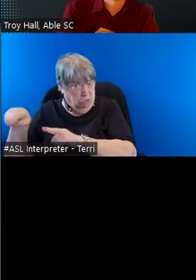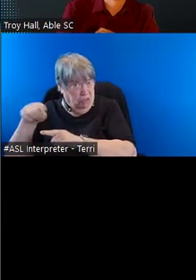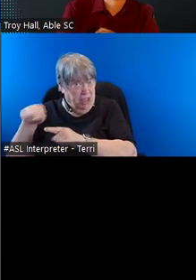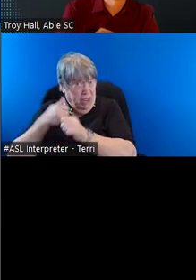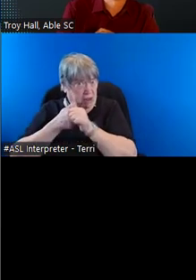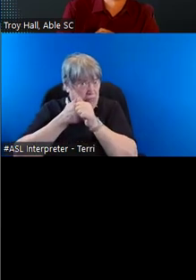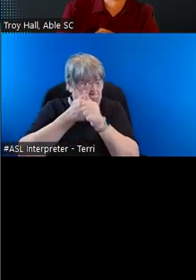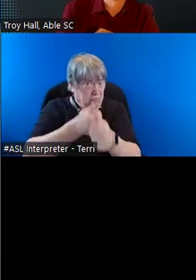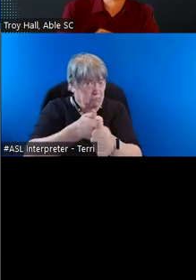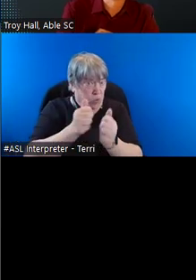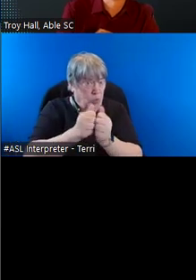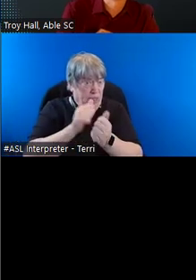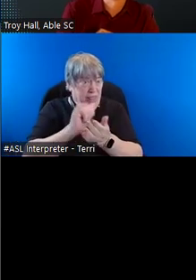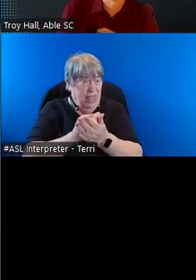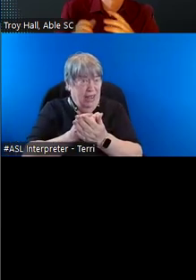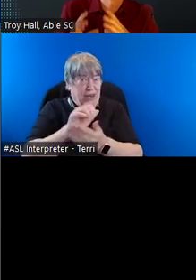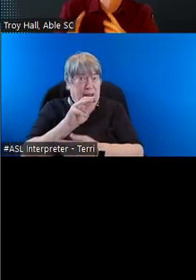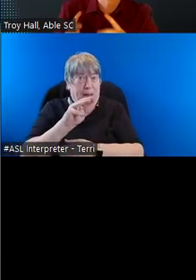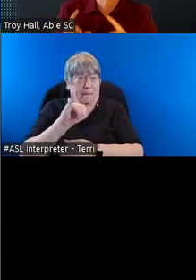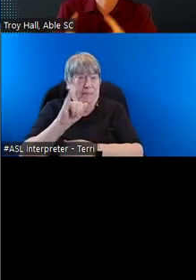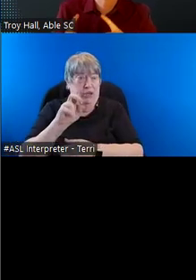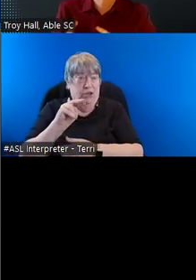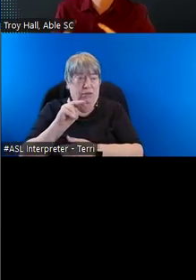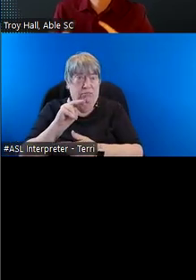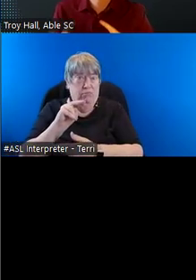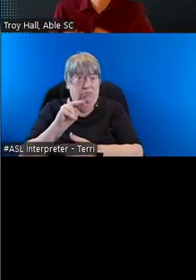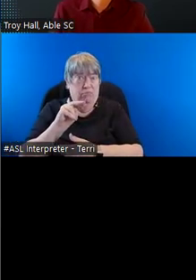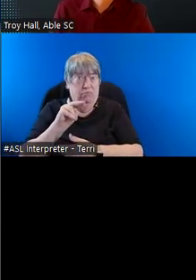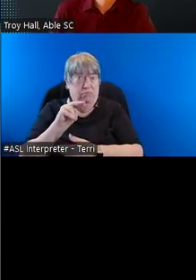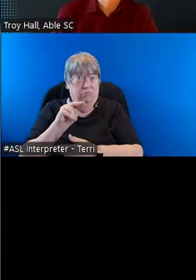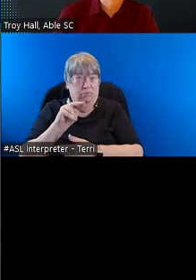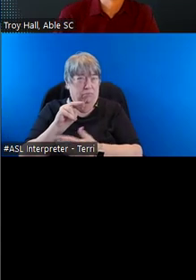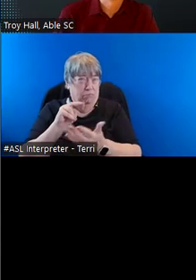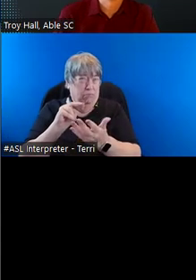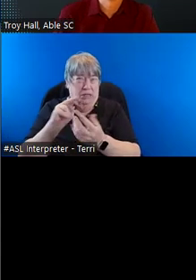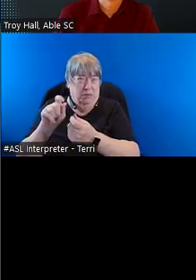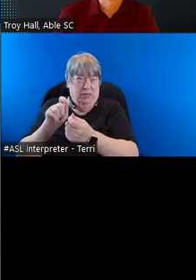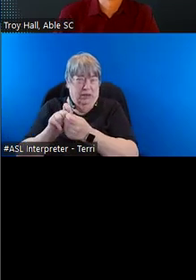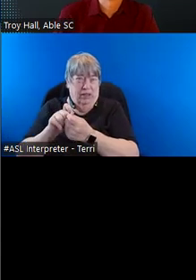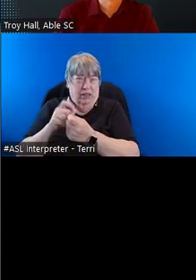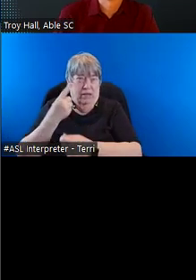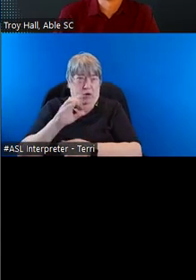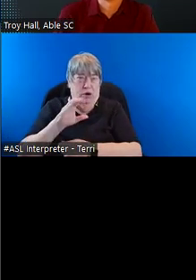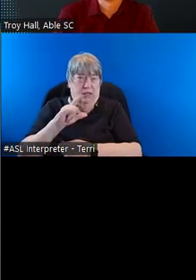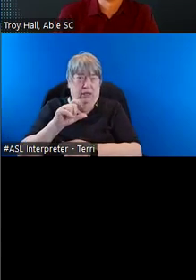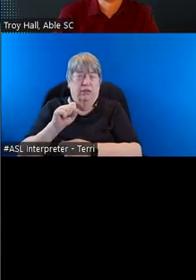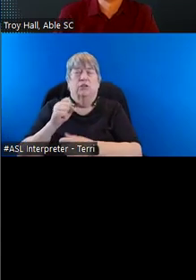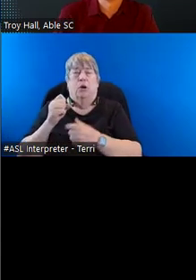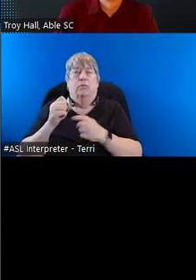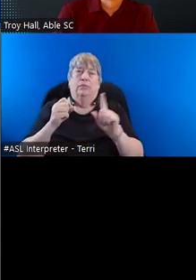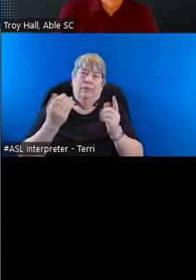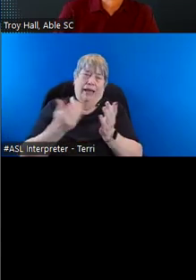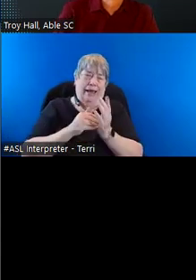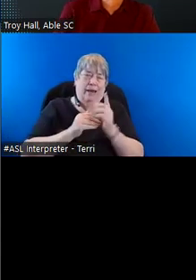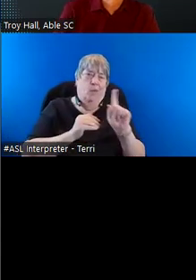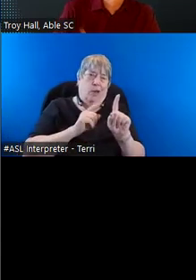with that mission? How unique do you think this mission is specifically to SILS? So like we'll keep a scale of 1 to 5.